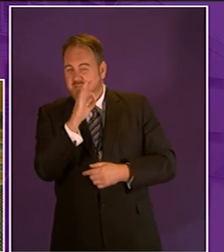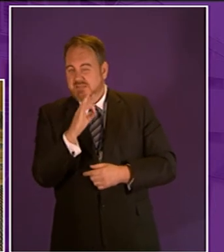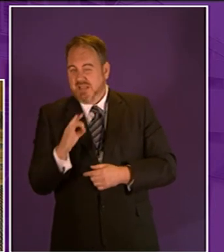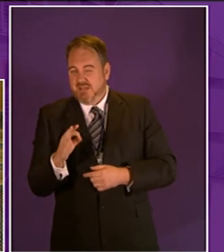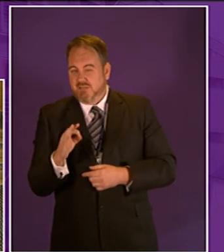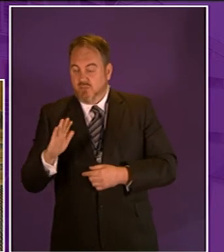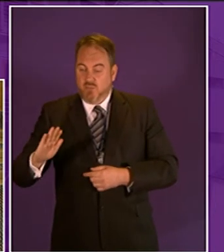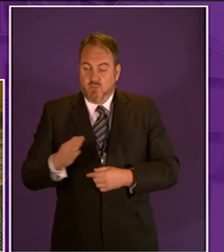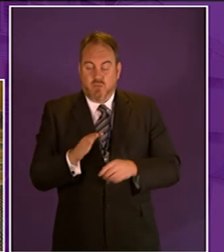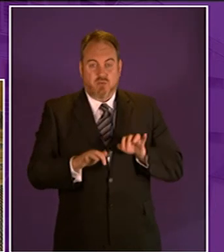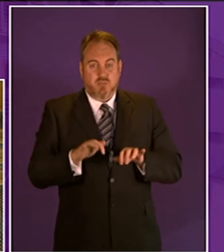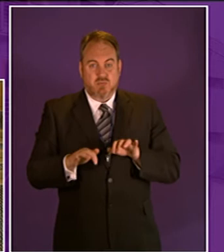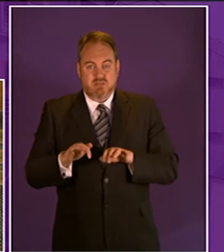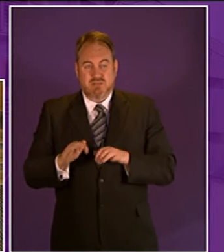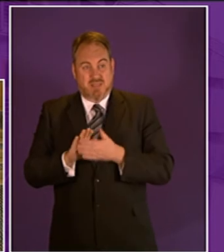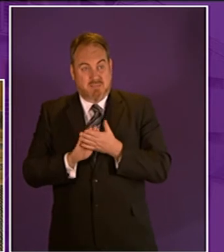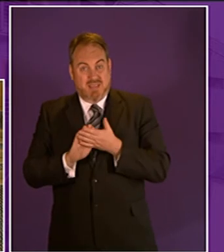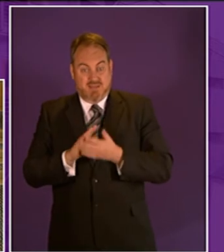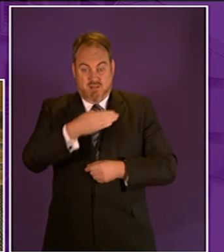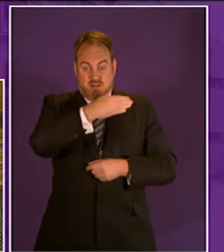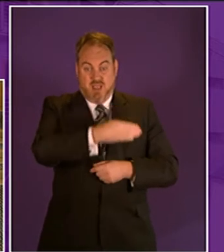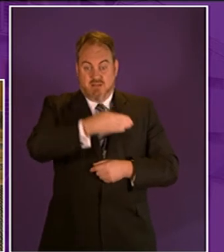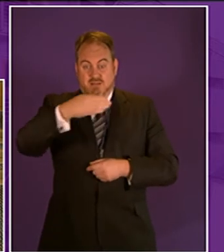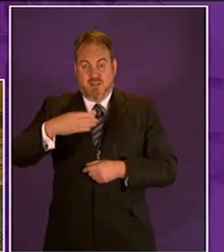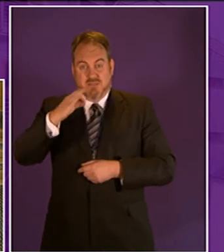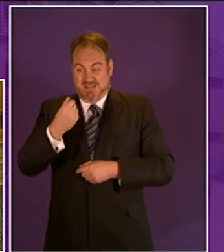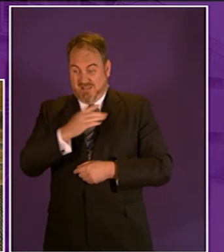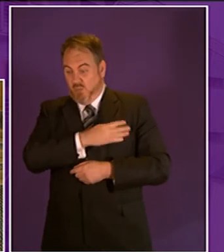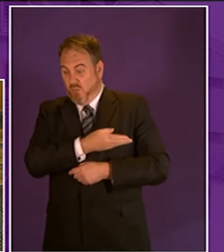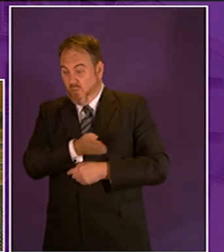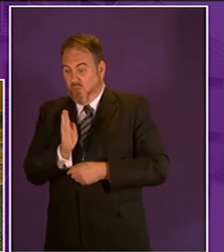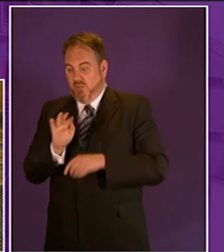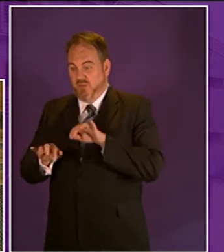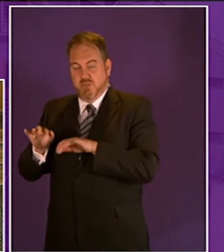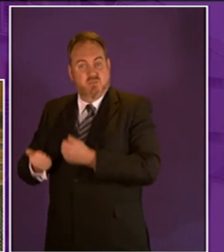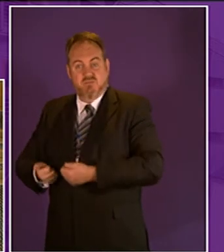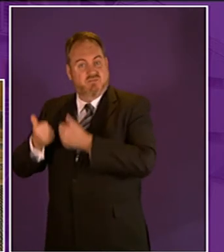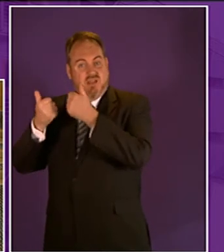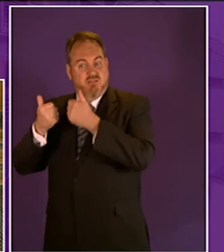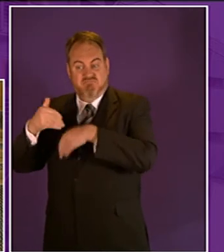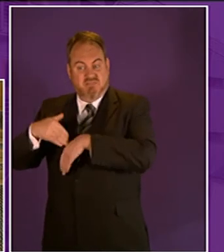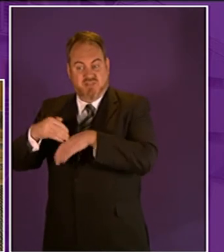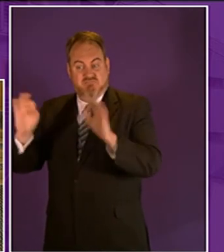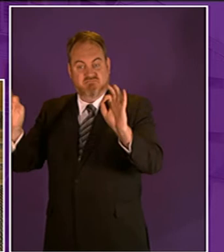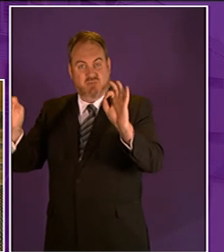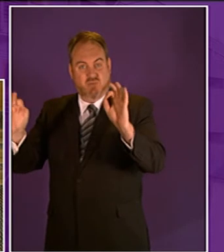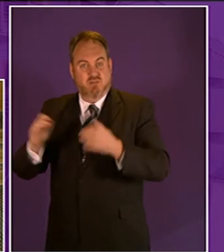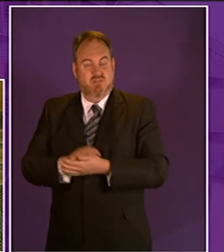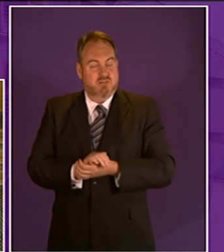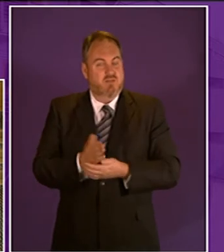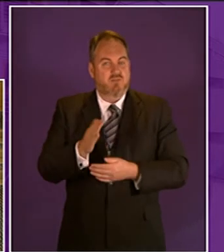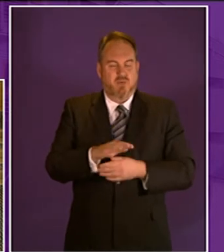devices that were affected, which meant that 99% of devices were not affected by this malware.